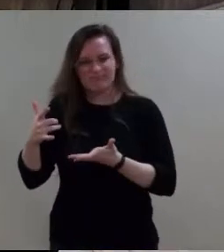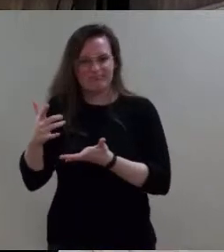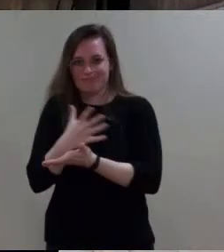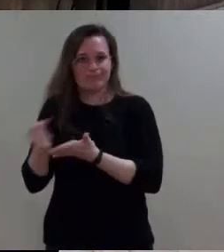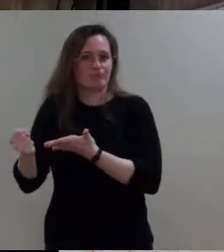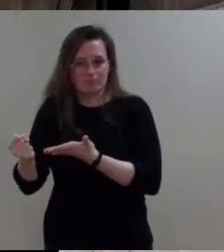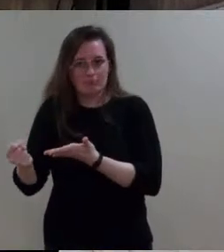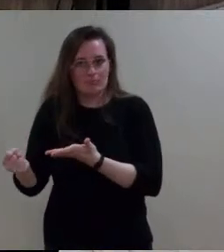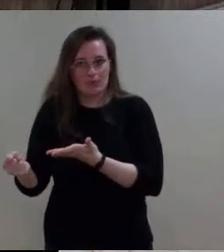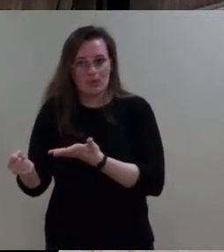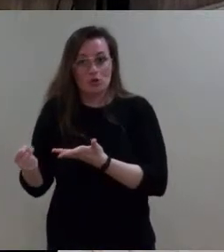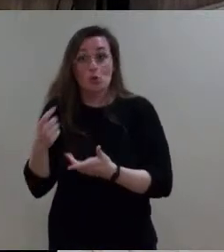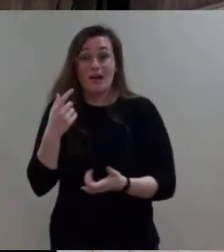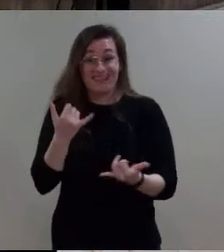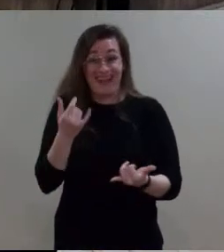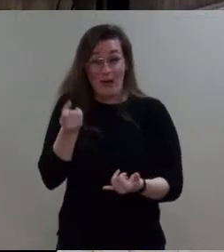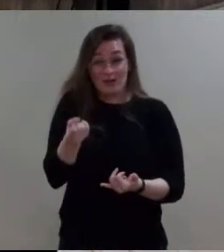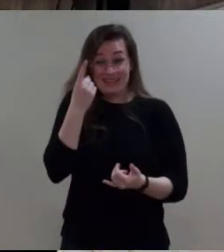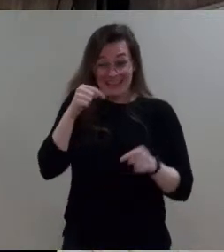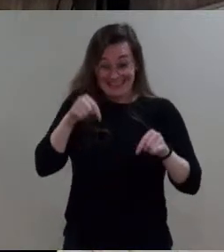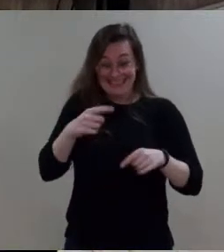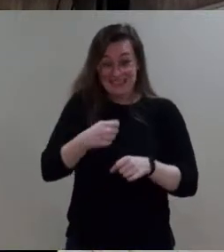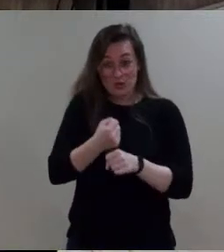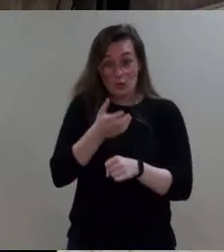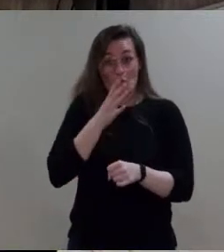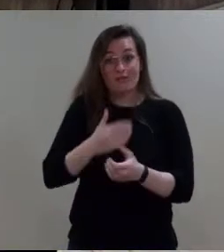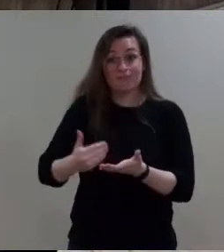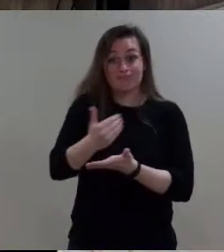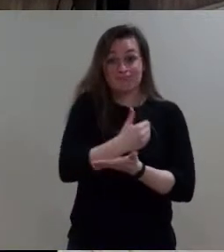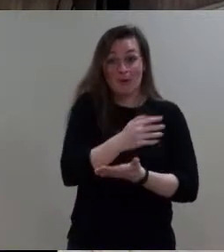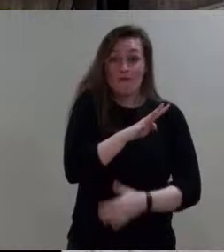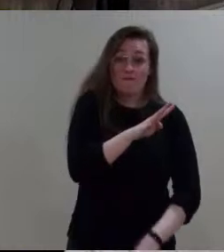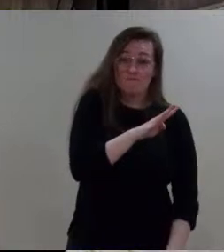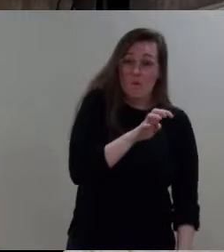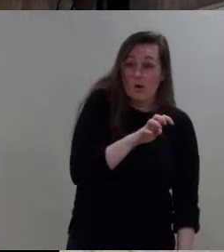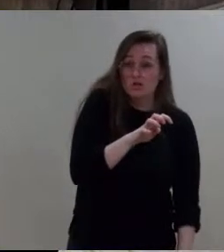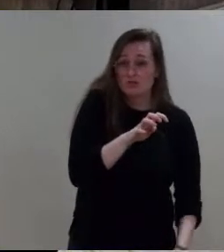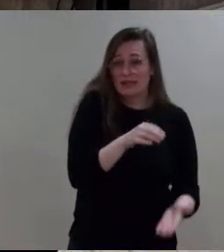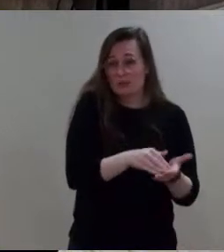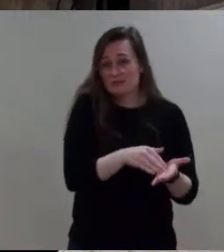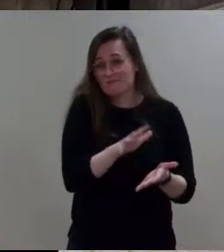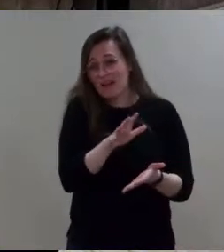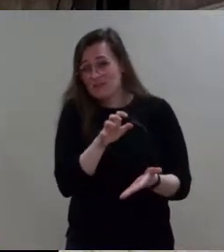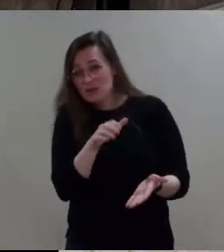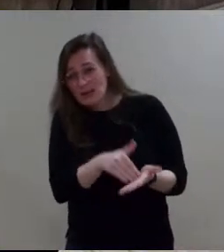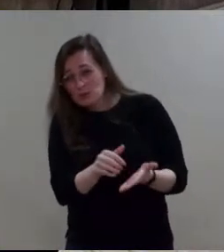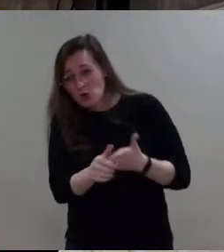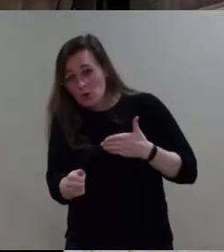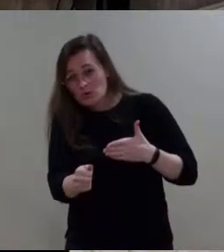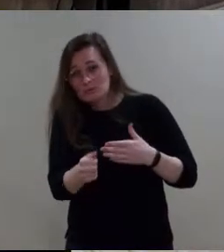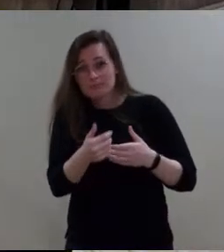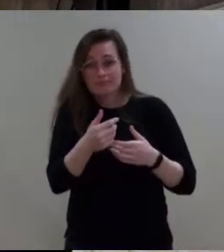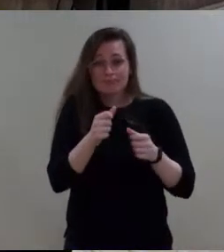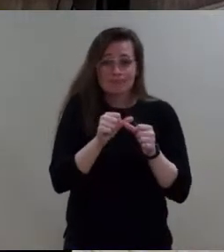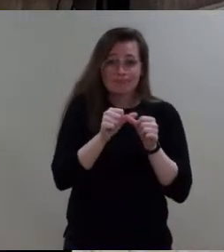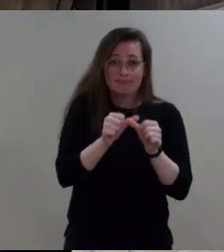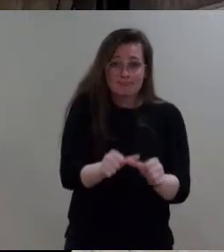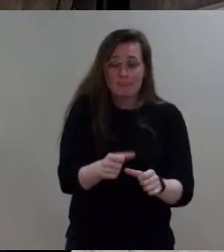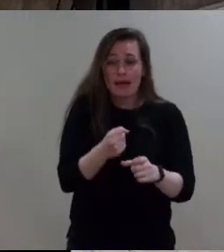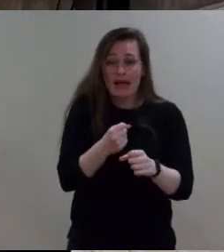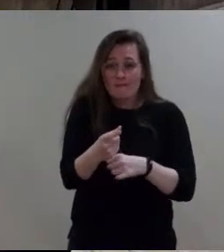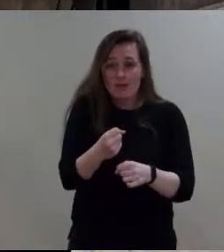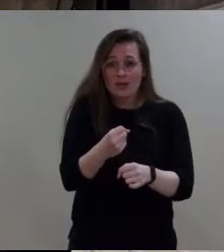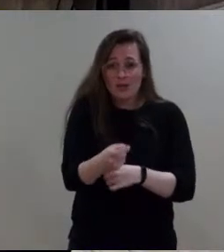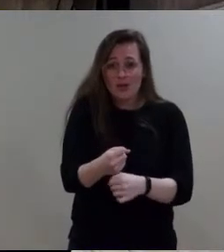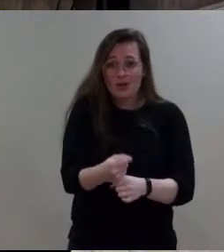collect $500,000 this year, and next year and the year after, and whatever have you. I don't see it going